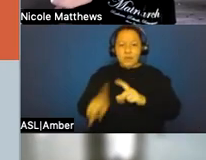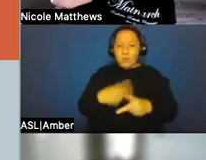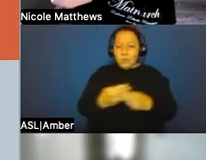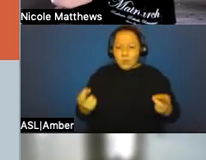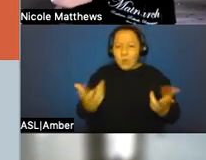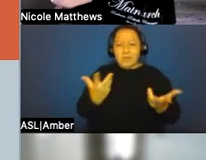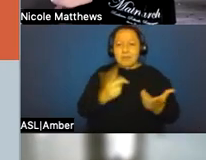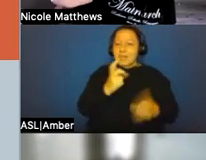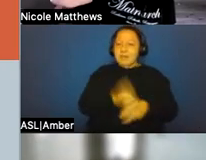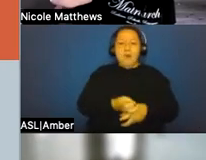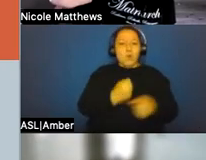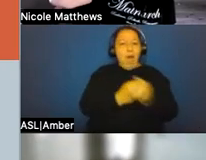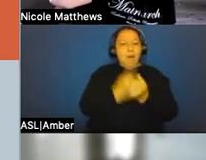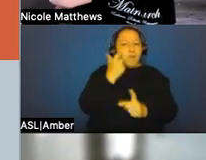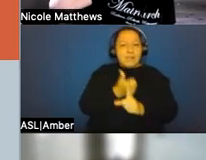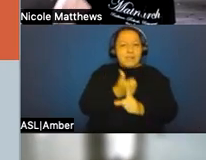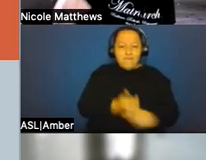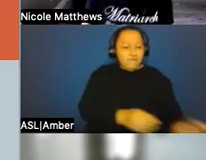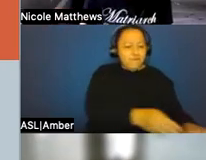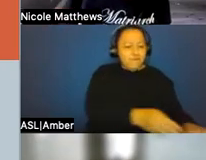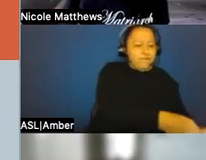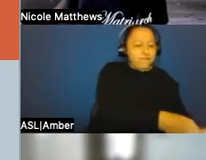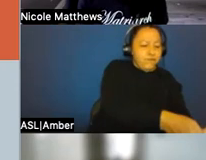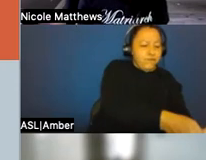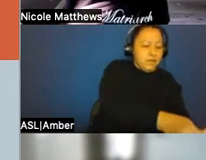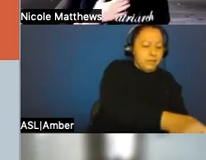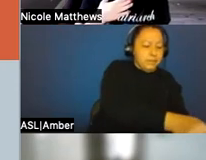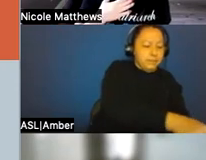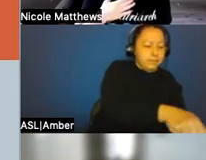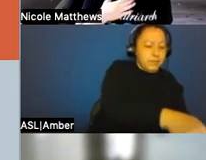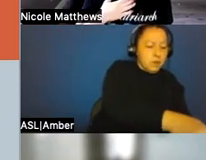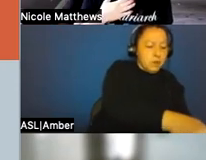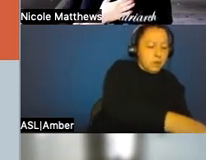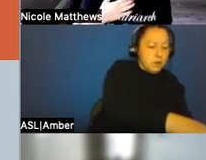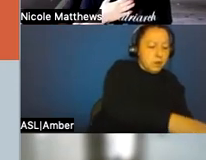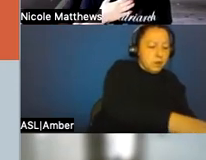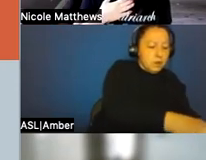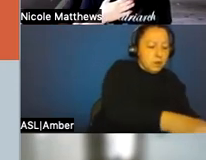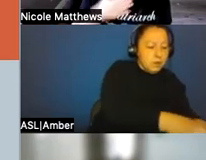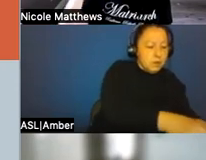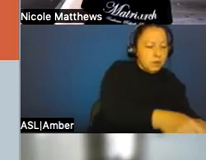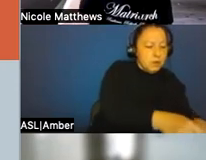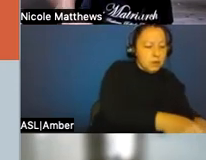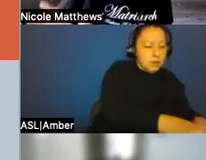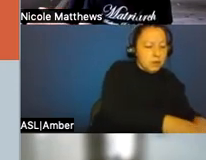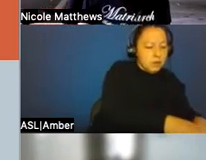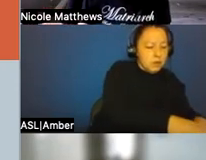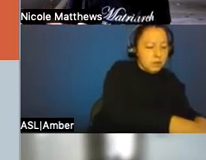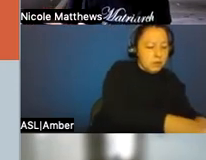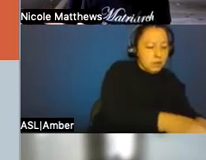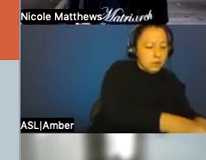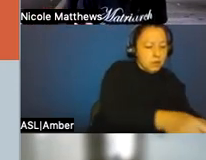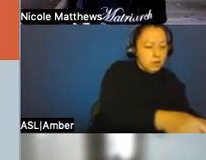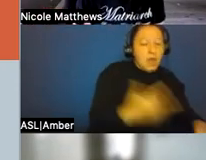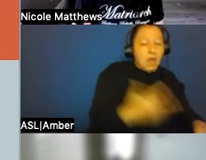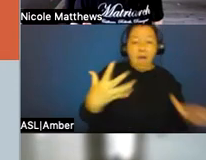You know, I've certainly been in situations before where I've needed help because, and it's not that I didn't know all the information,